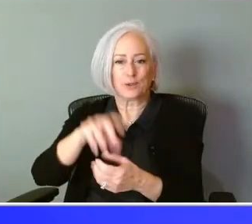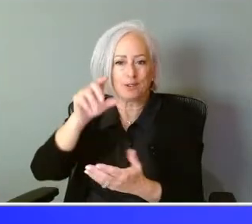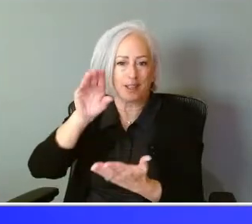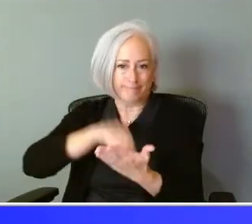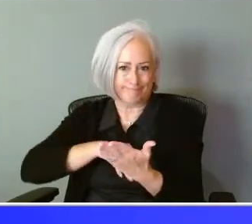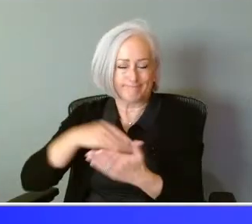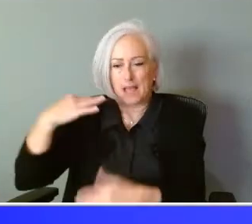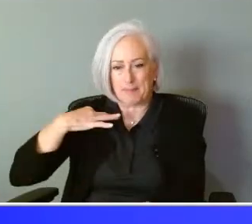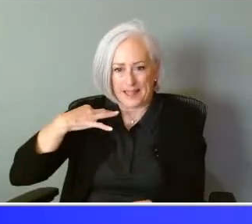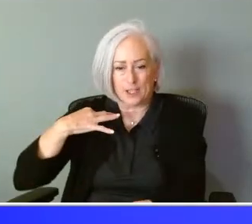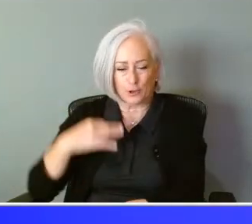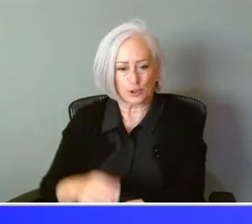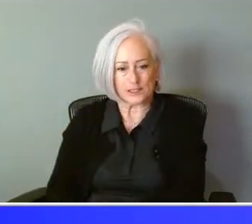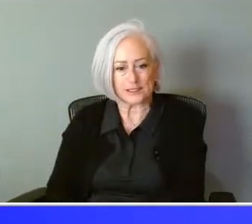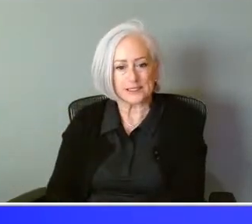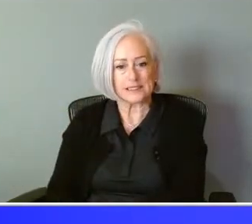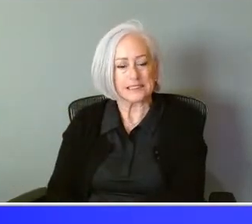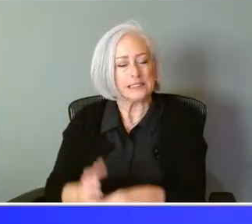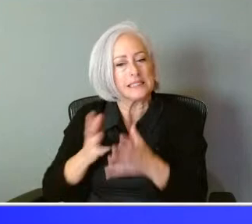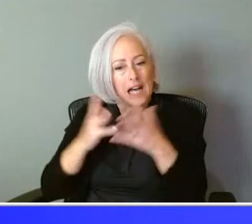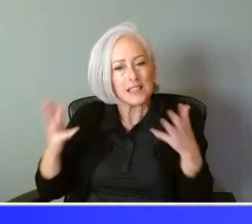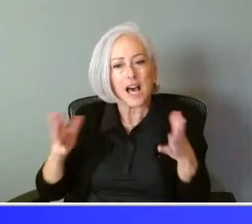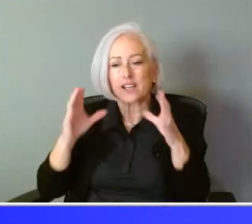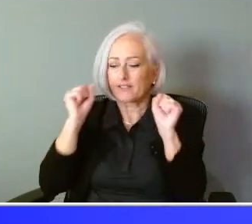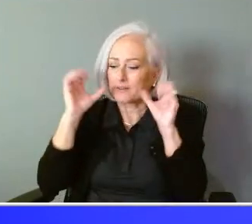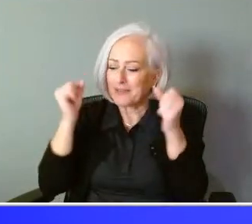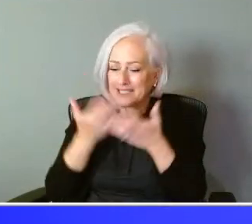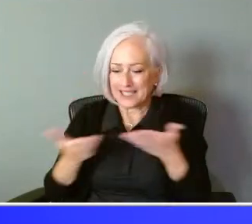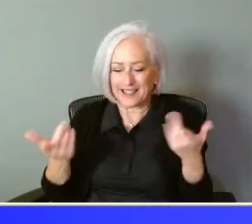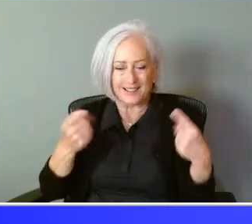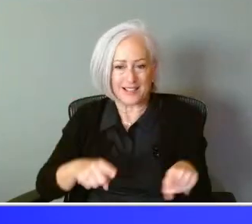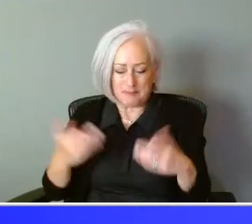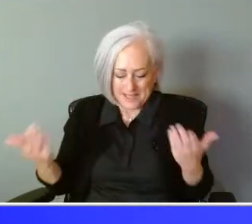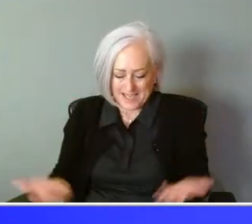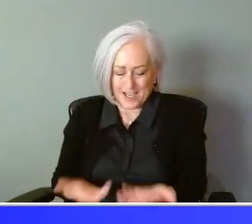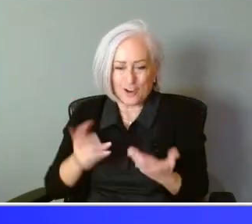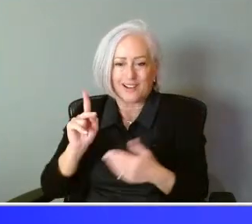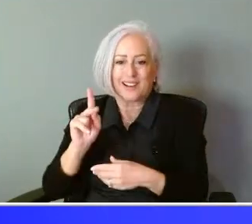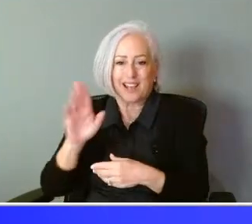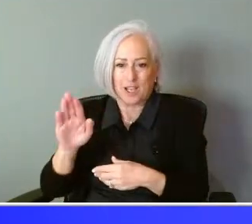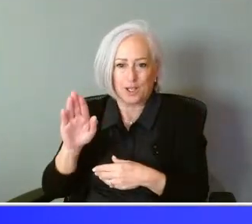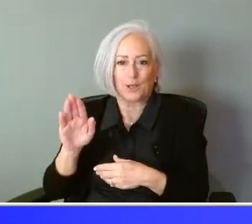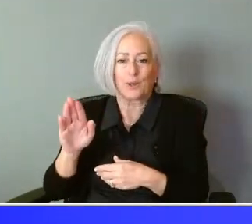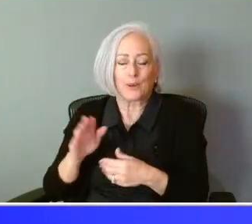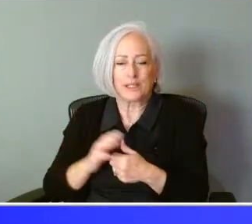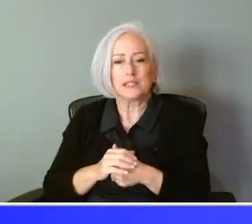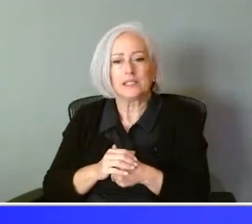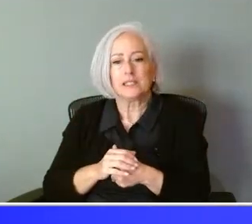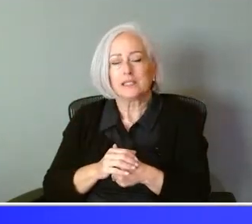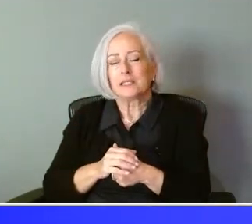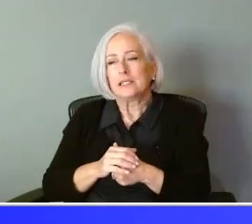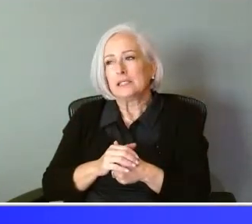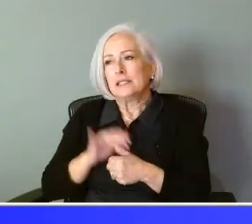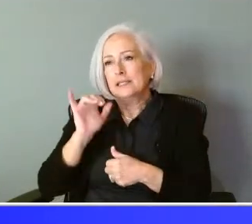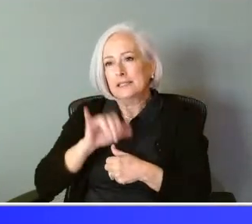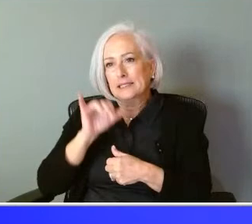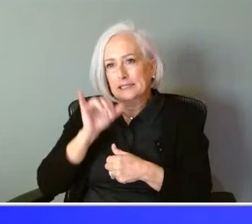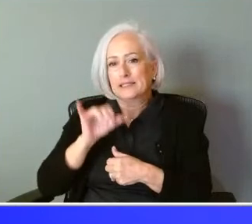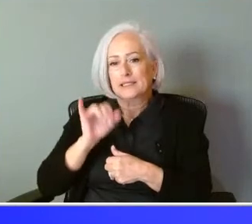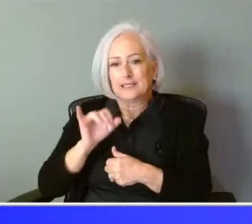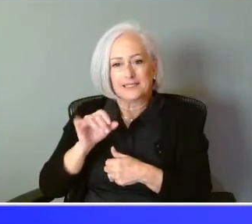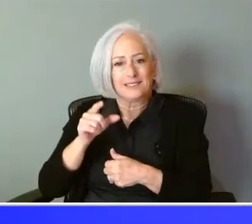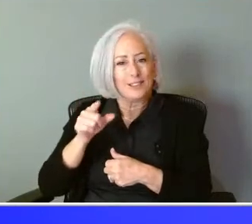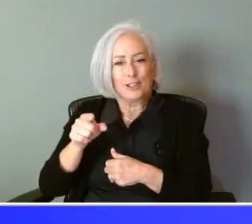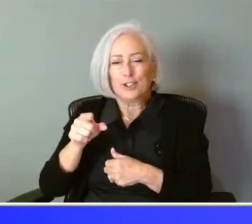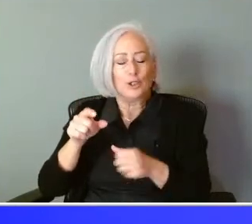a lot of great things have occurred at this institution over that period of time. And you could